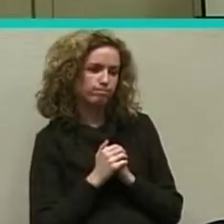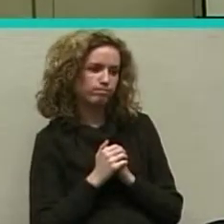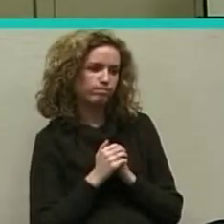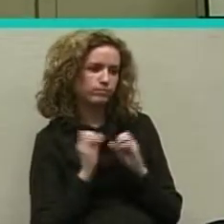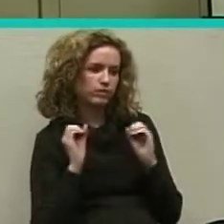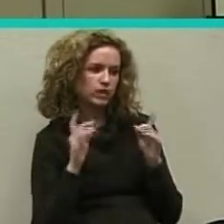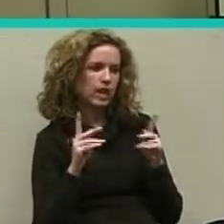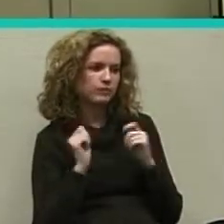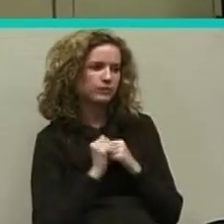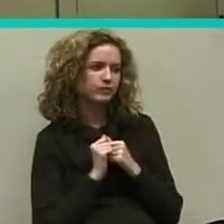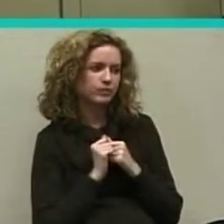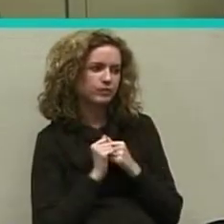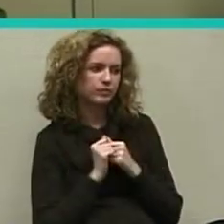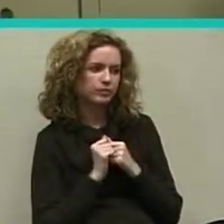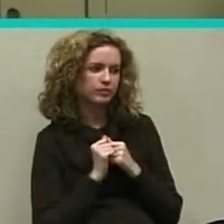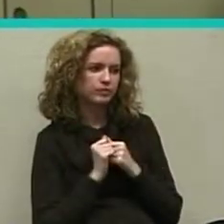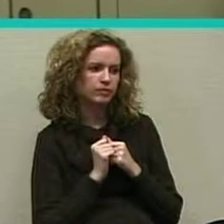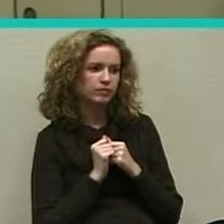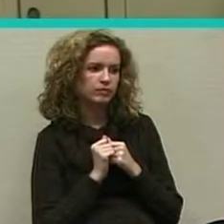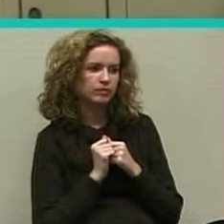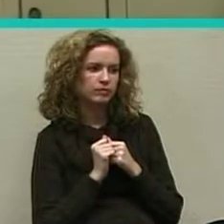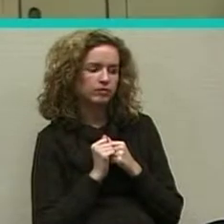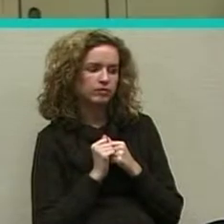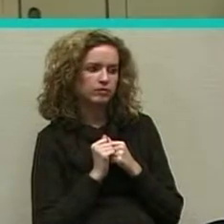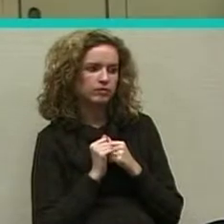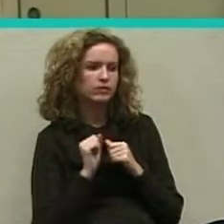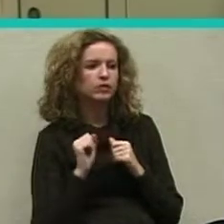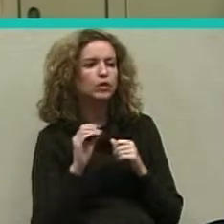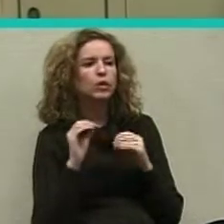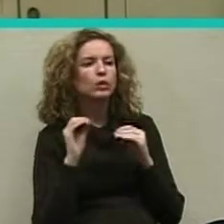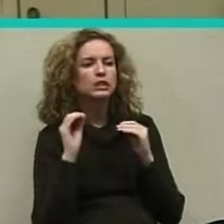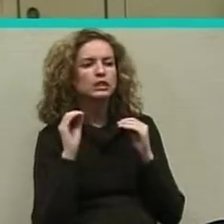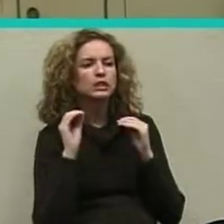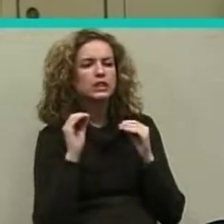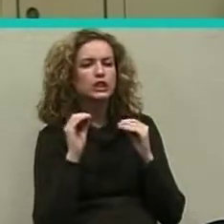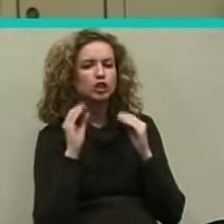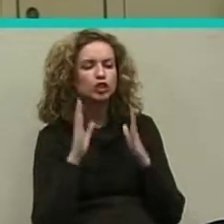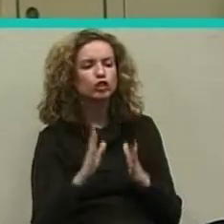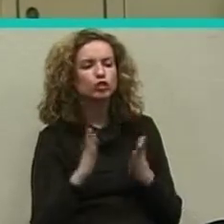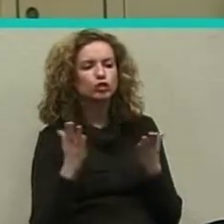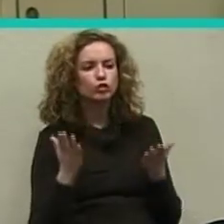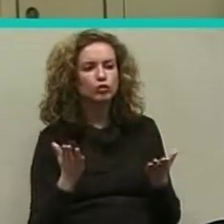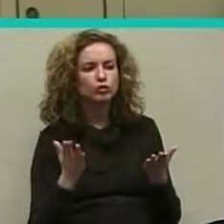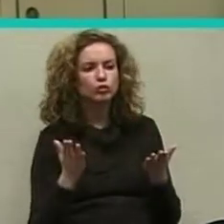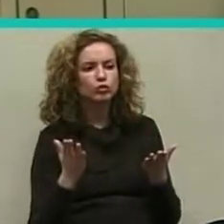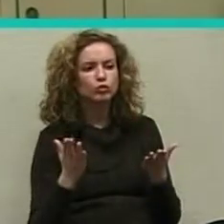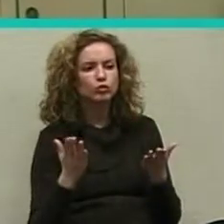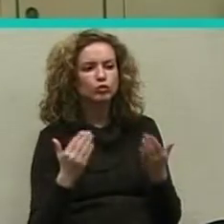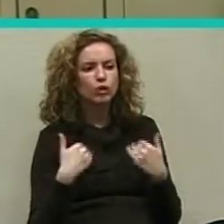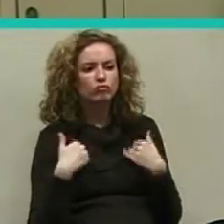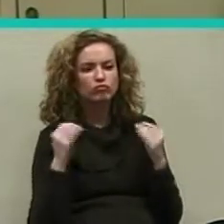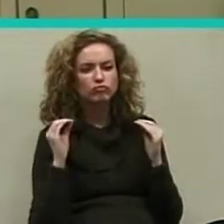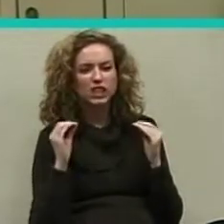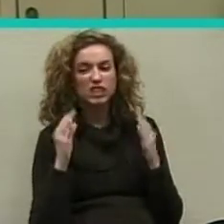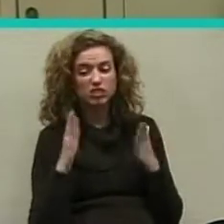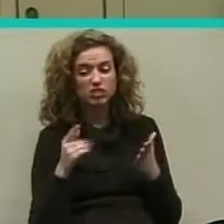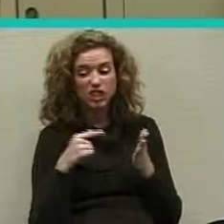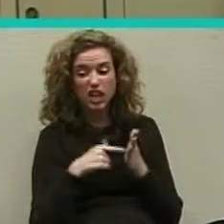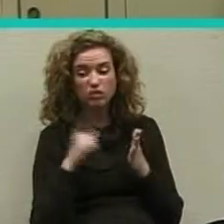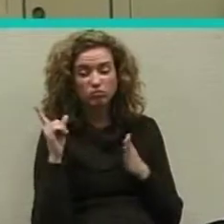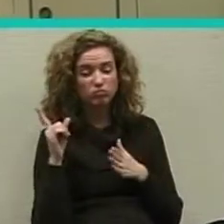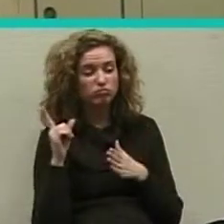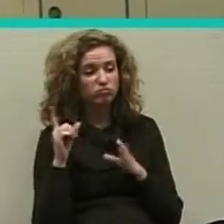Okay. Are we talking anything here about teacher sports in this particular one? No.